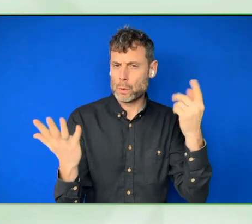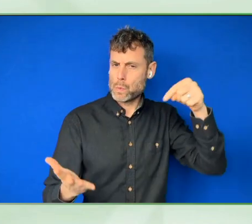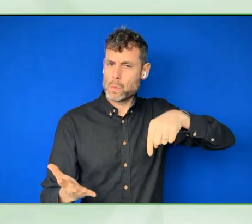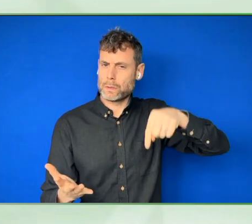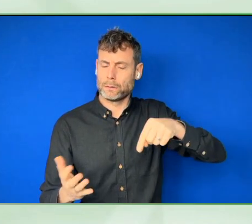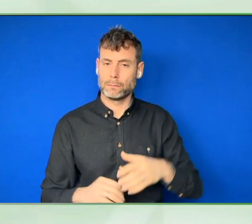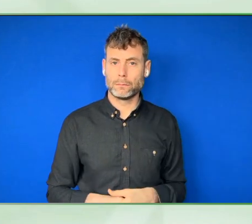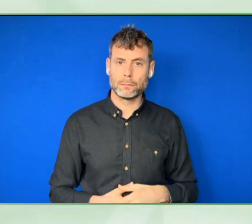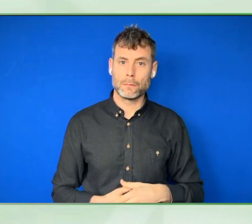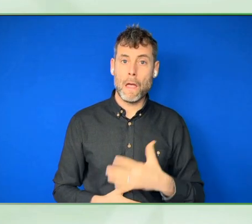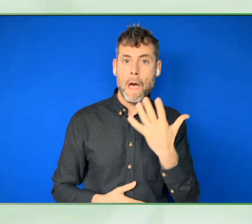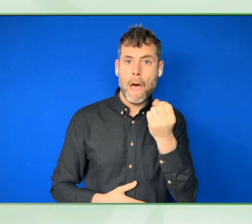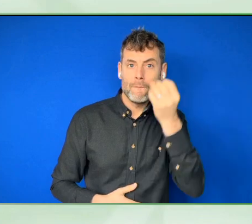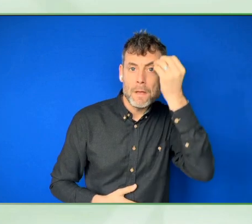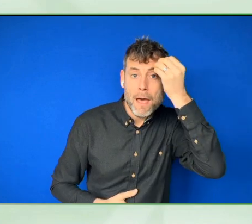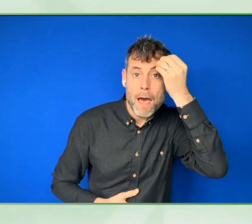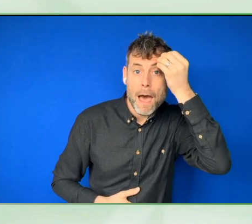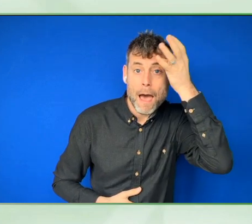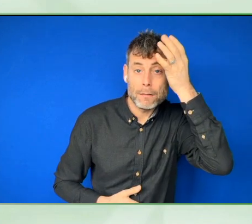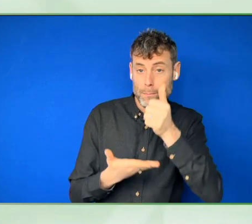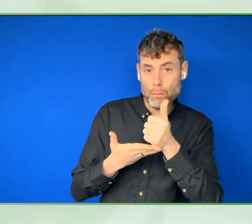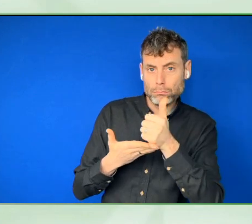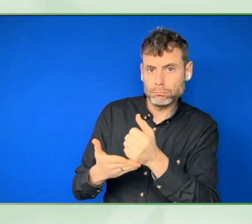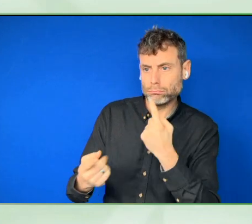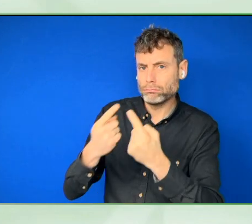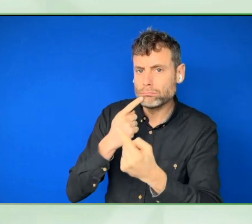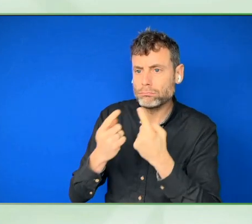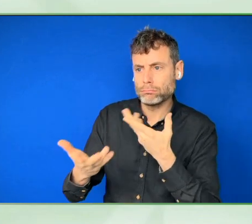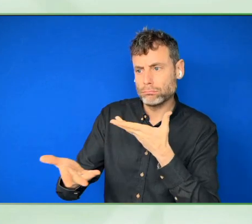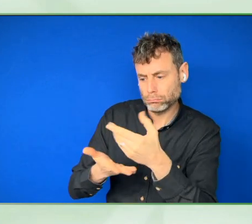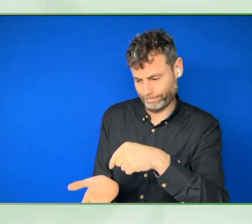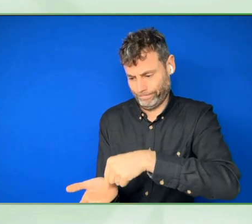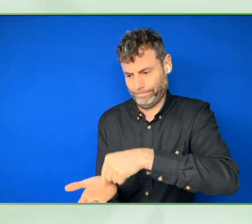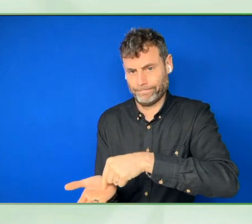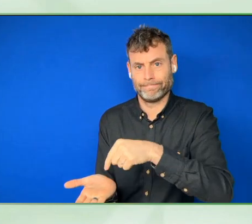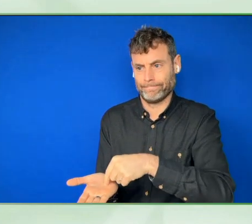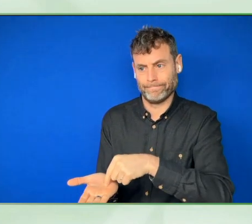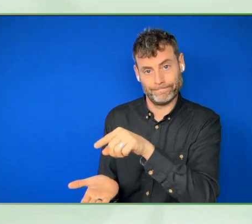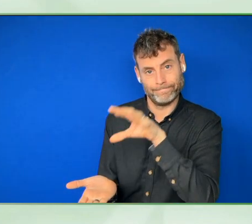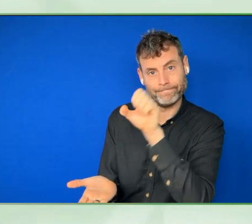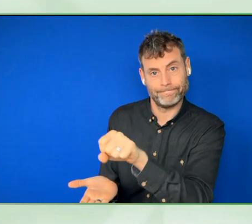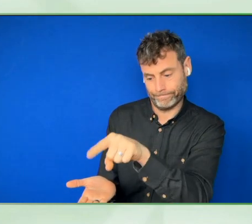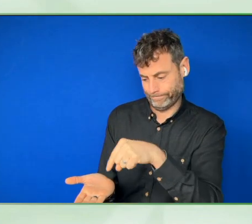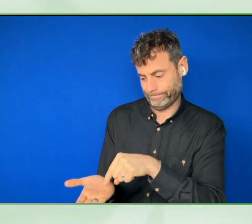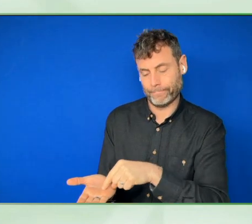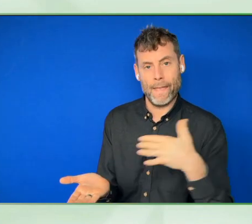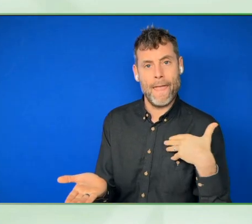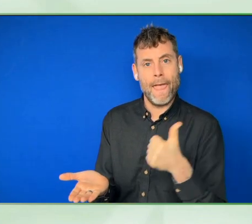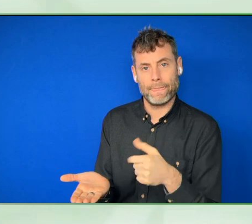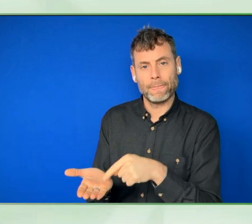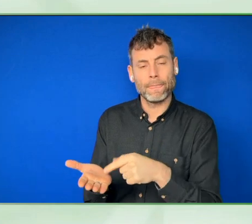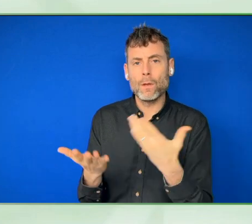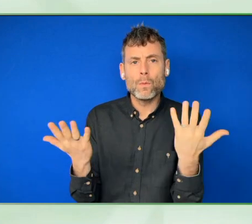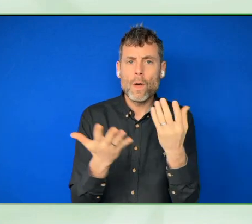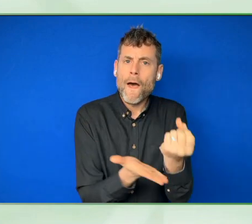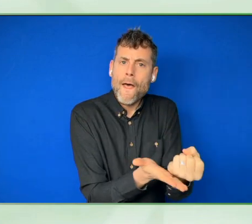you? And I'm sure across the room, we all have different answers to that.